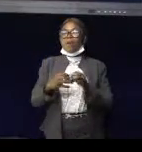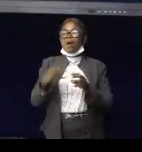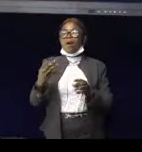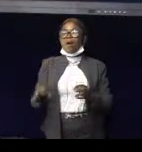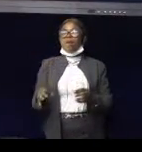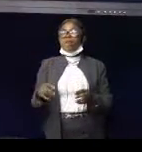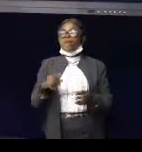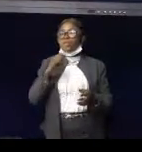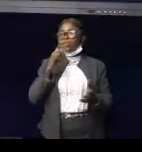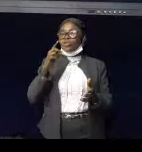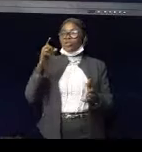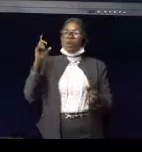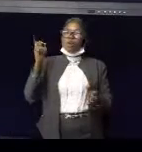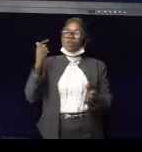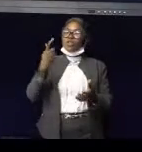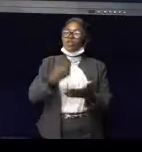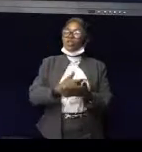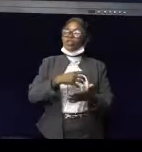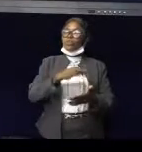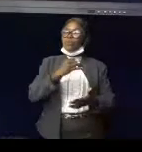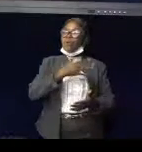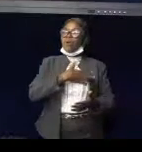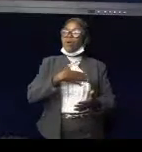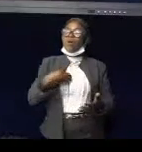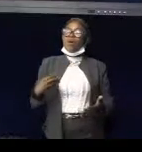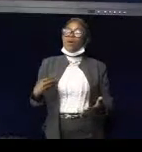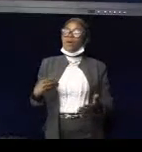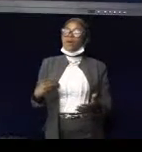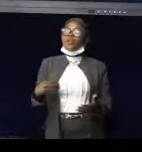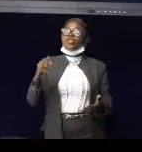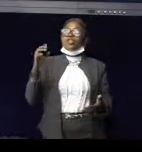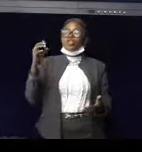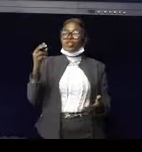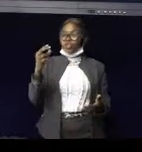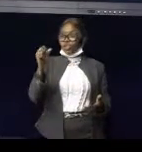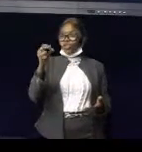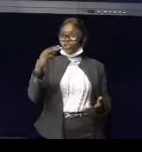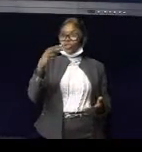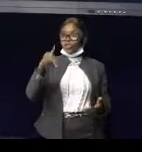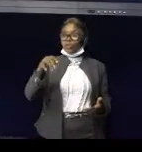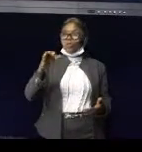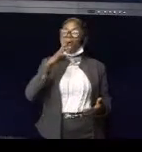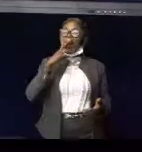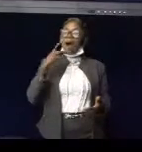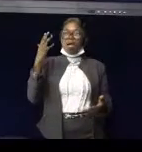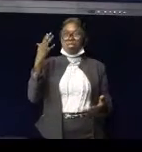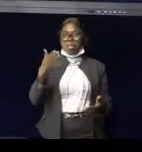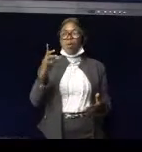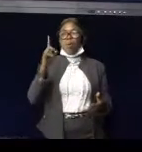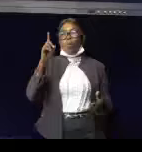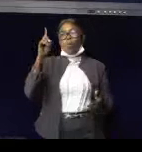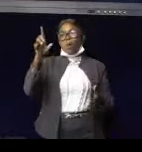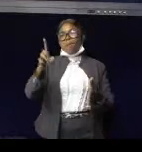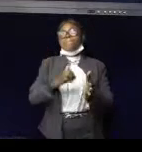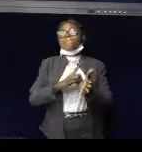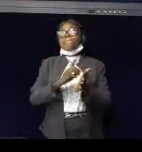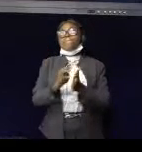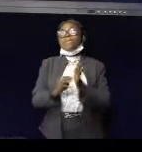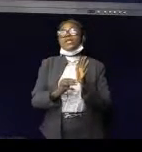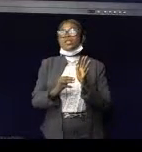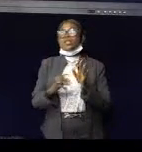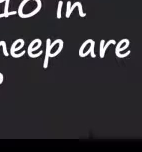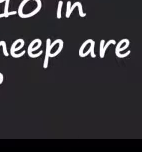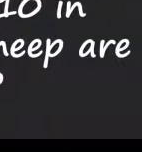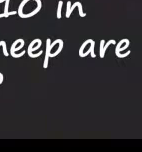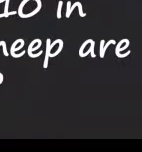sheep 1. The goats are 10. How many sheep? Not sheeps. How many sheep are there? 1 minute. Begin.